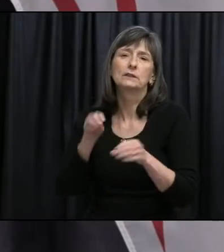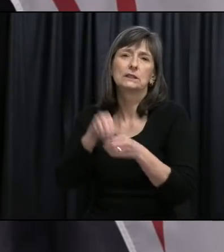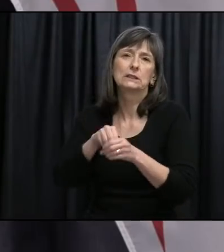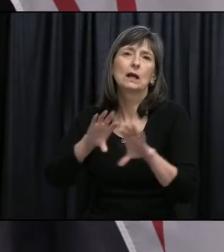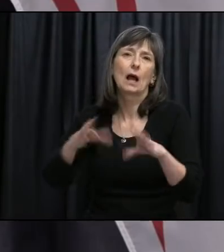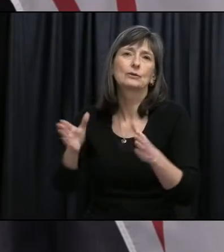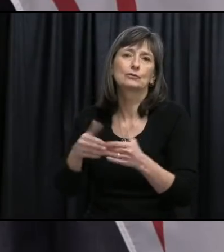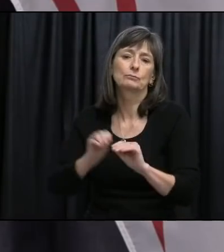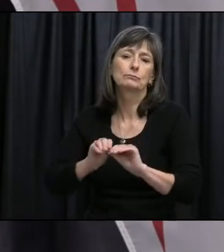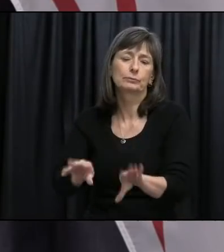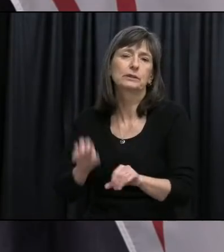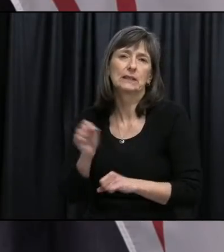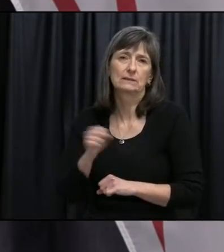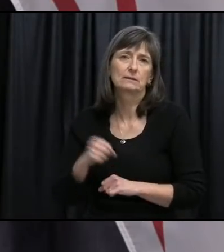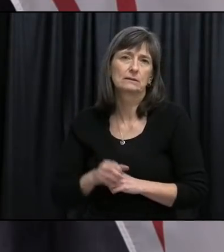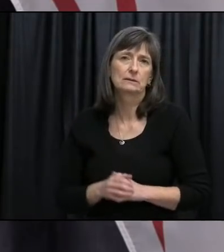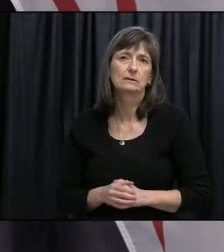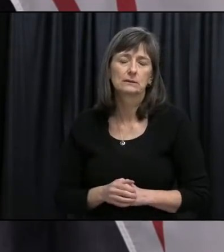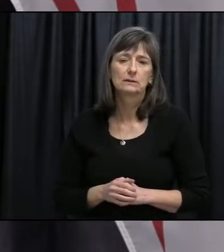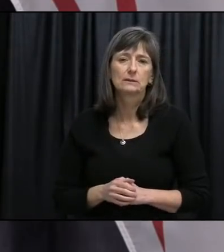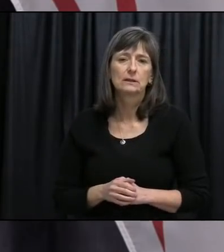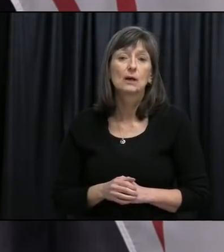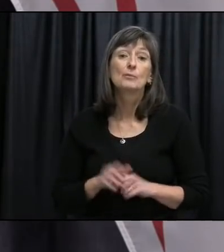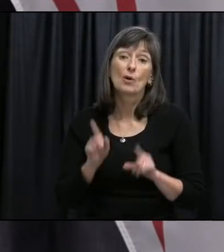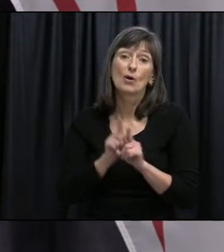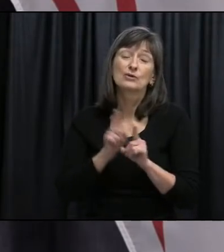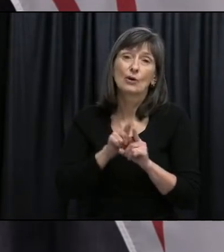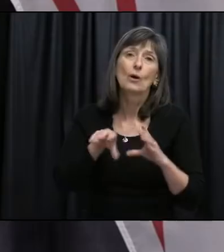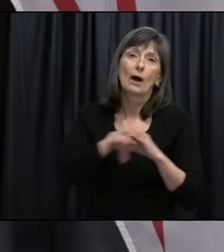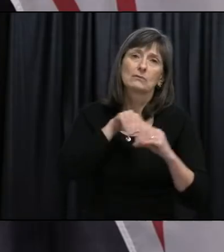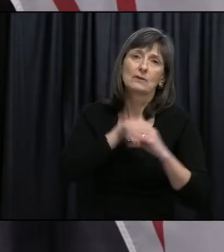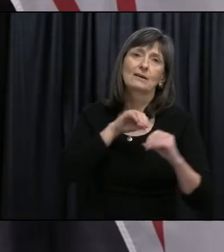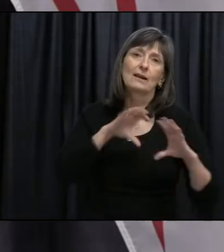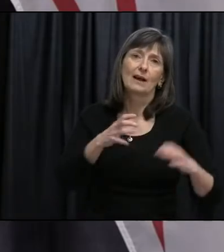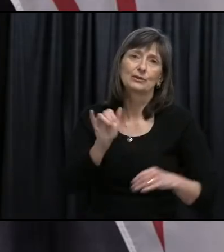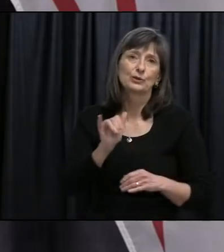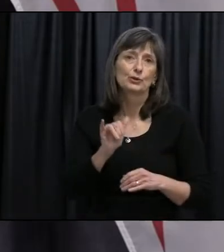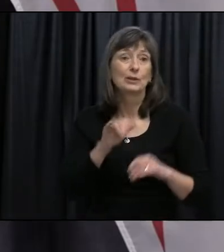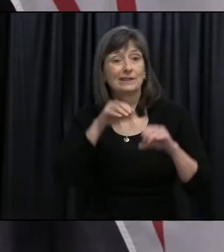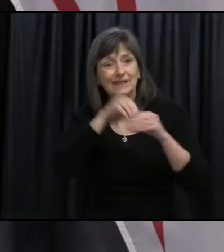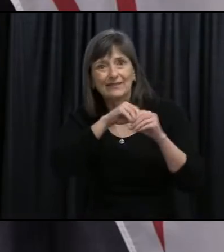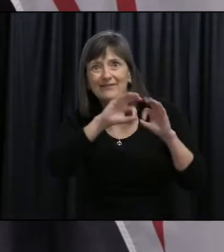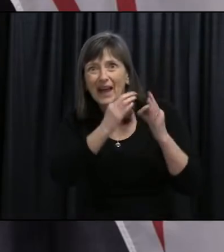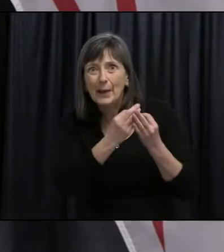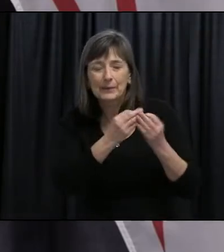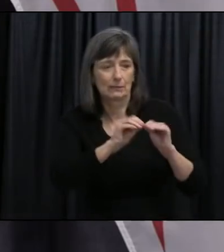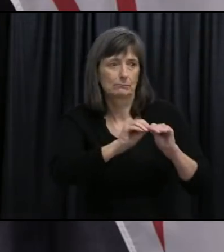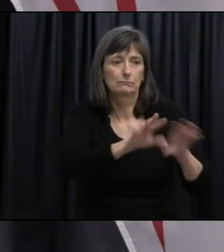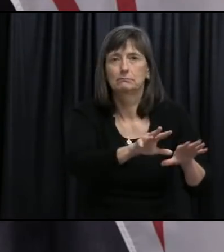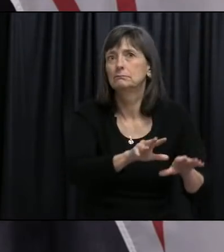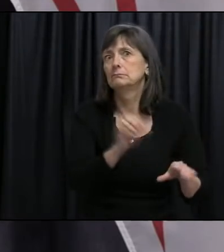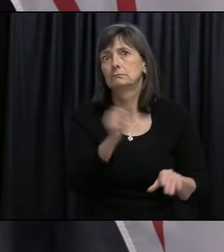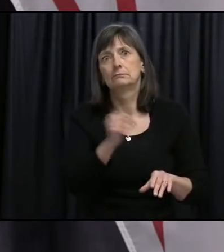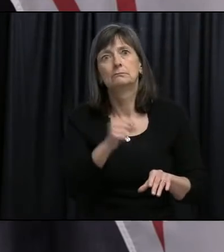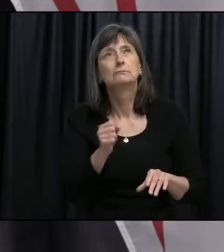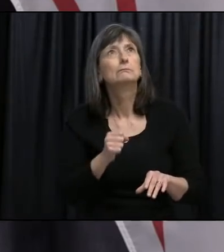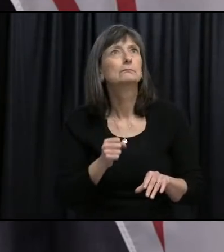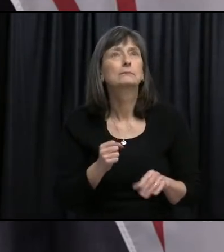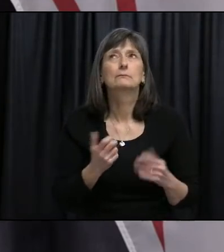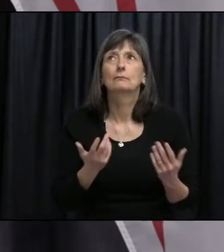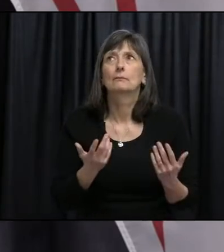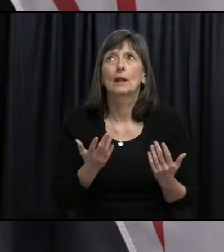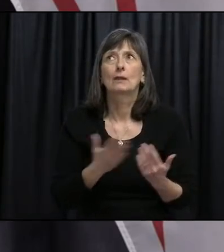was, there was a lot of spread outside of that as well, and within family groups for sure. We saw,